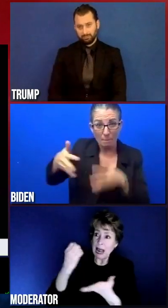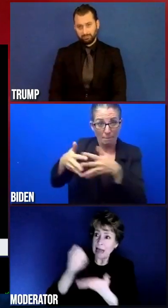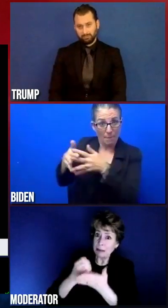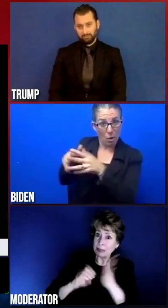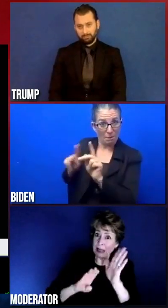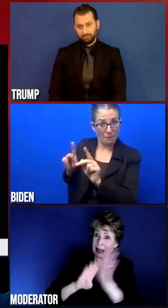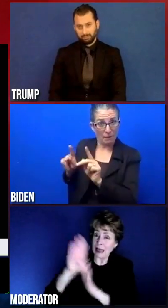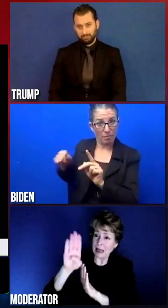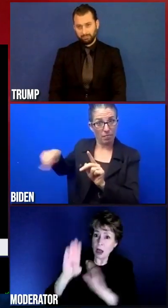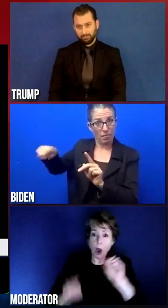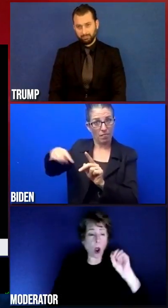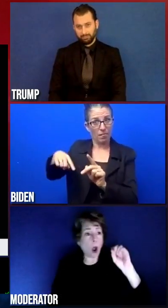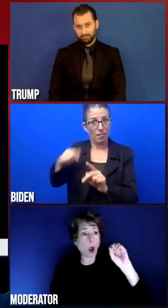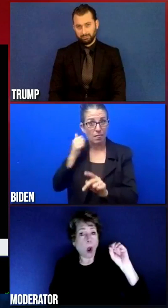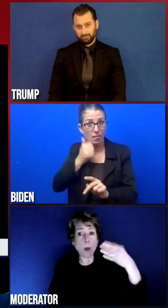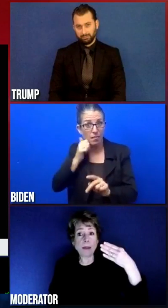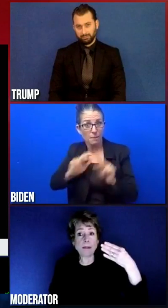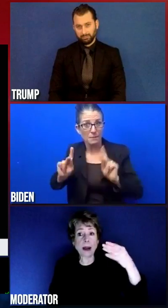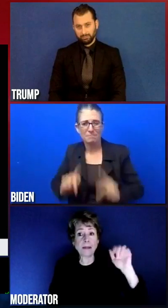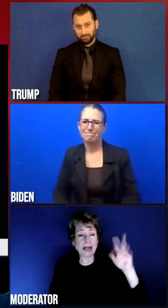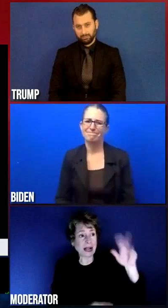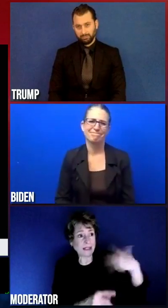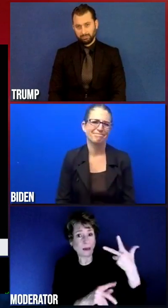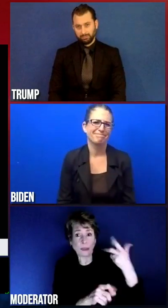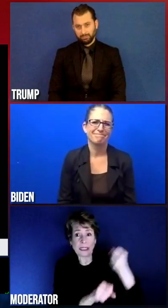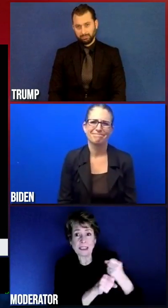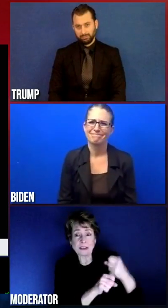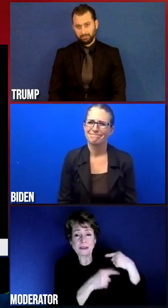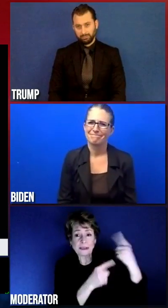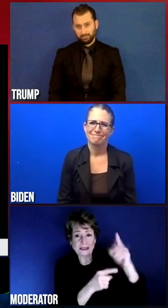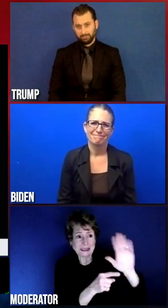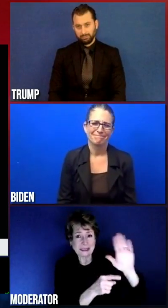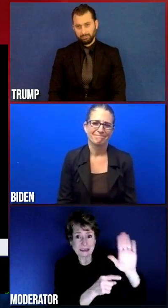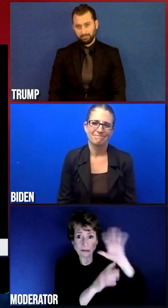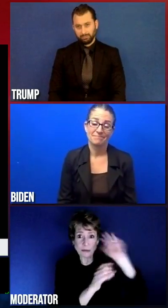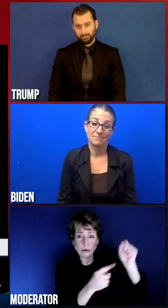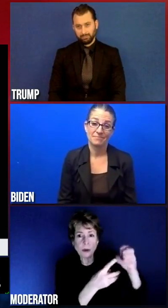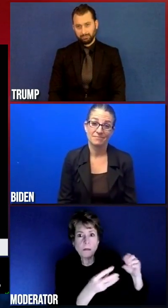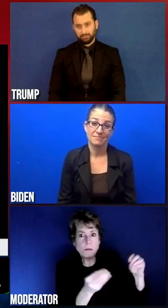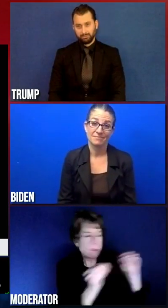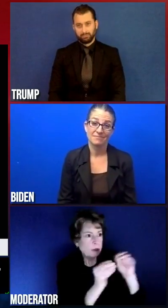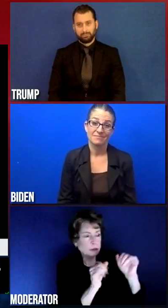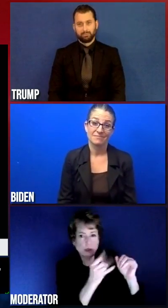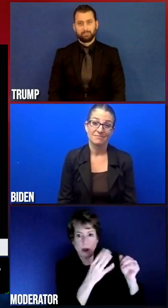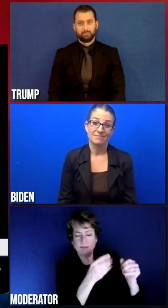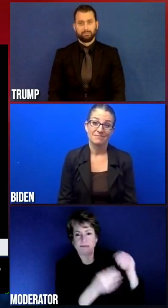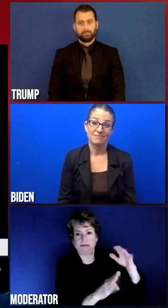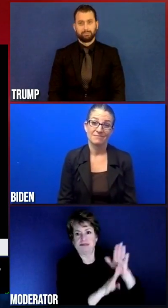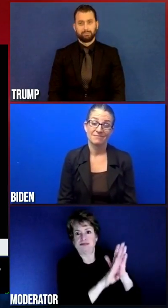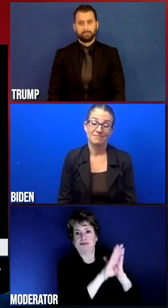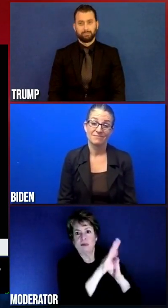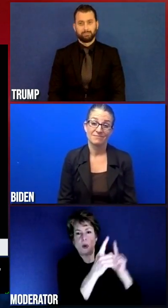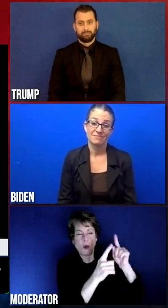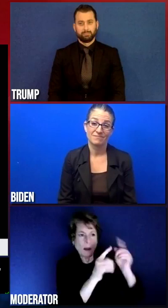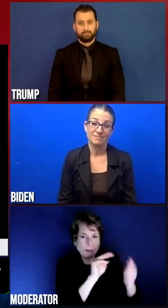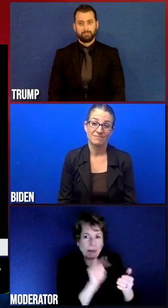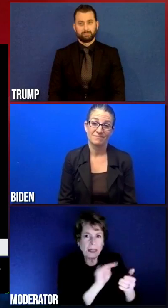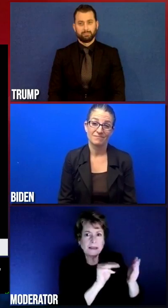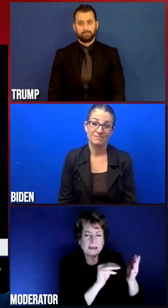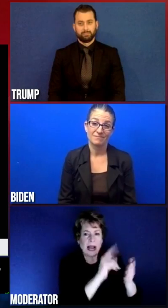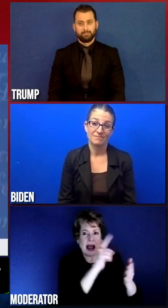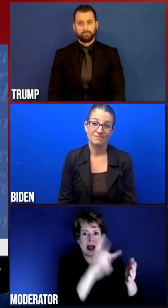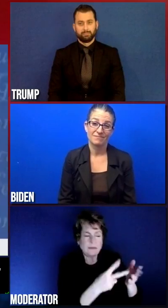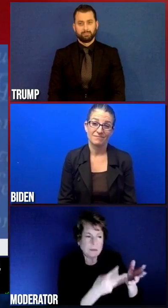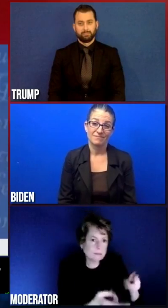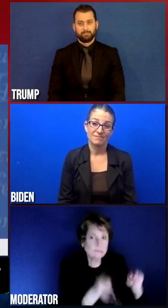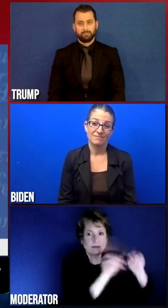years as president, more jobs were created, 1.5 million more jobs than in the first 3 years of your presidency. They